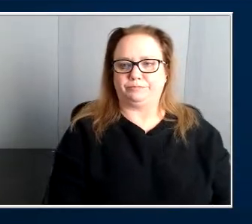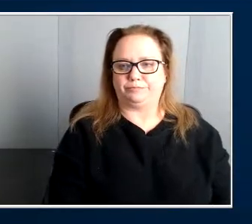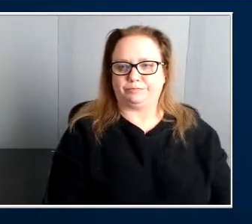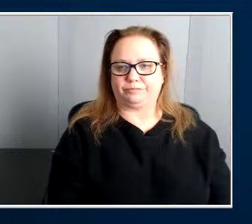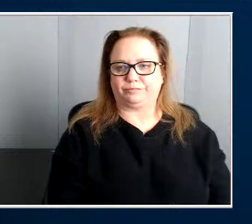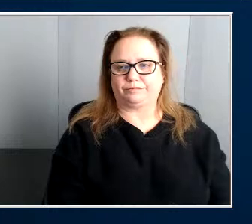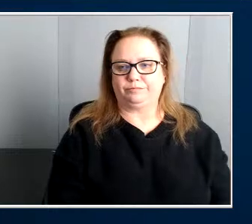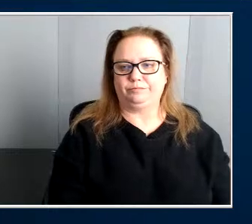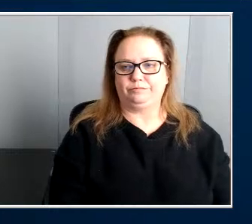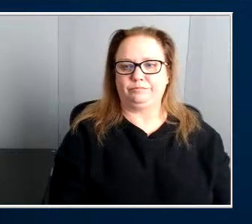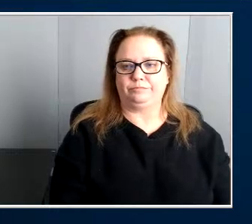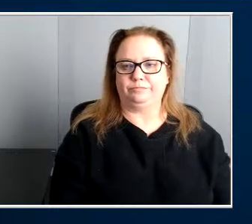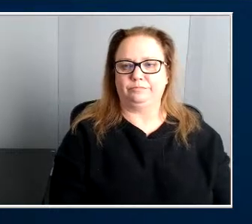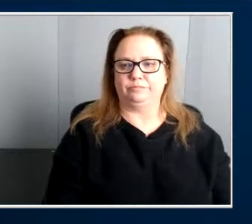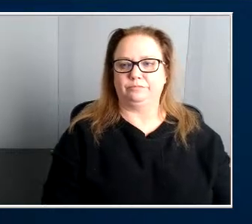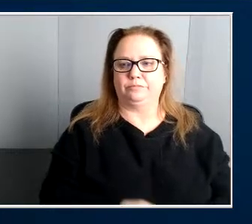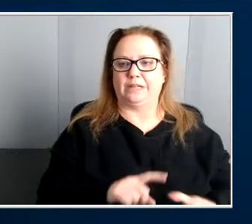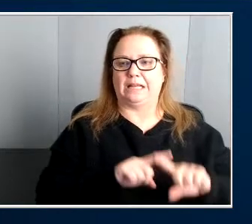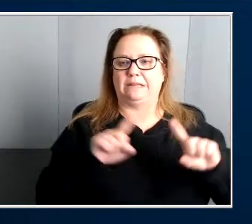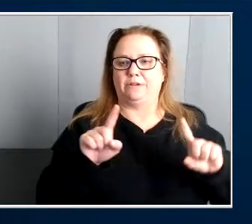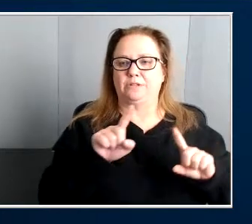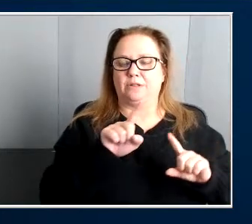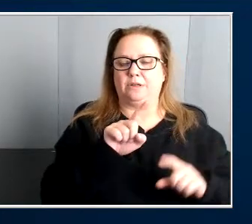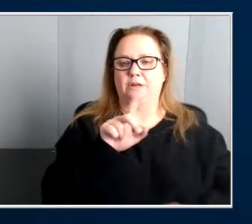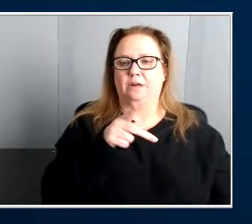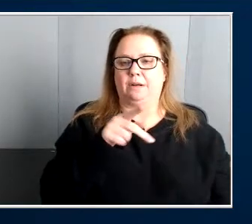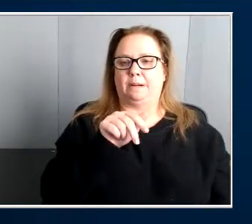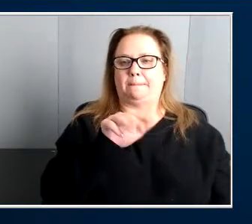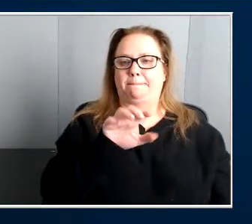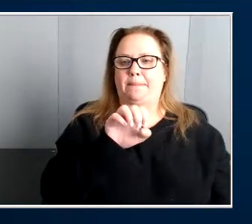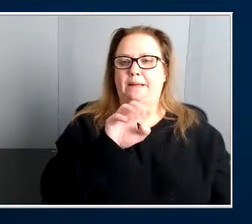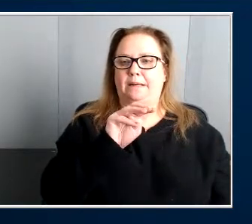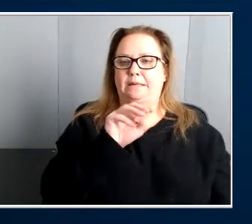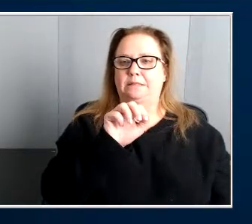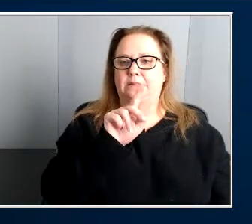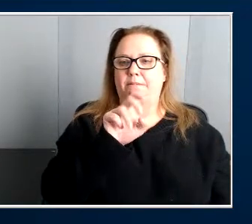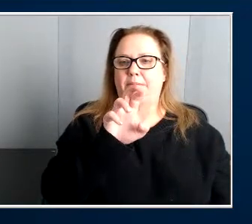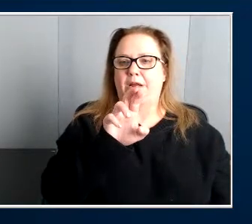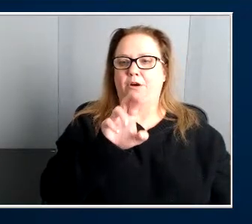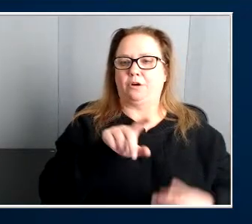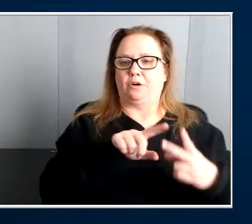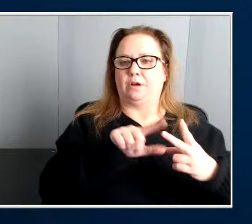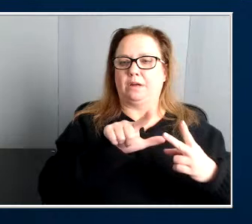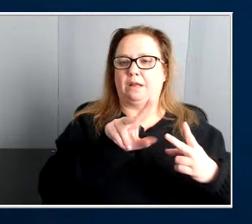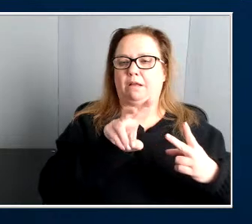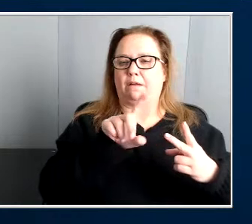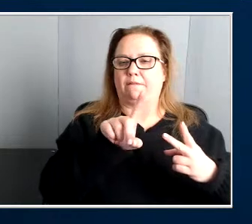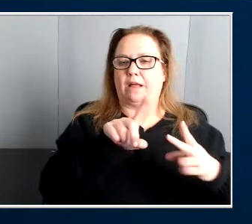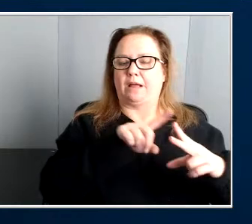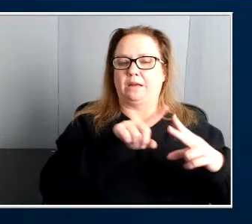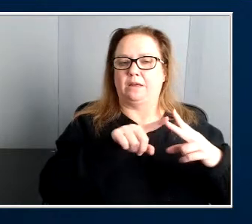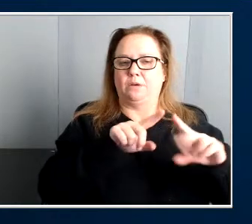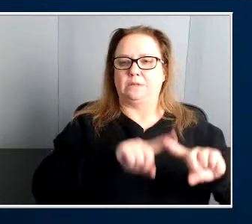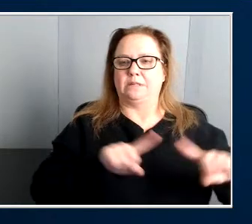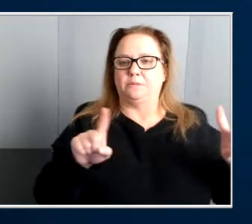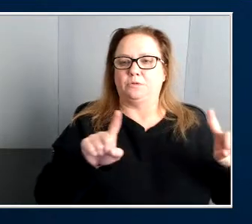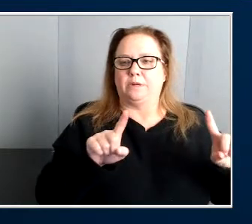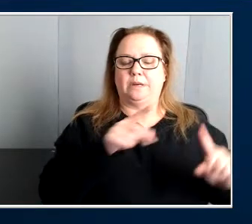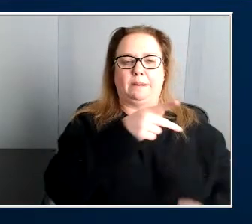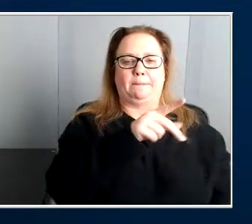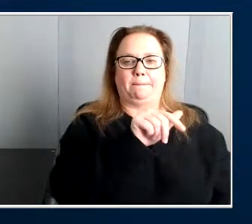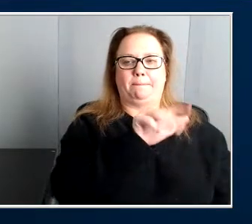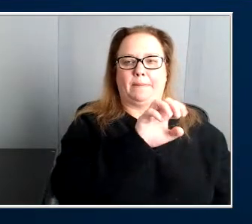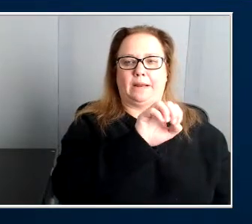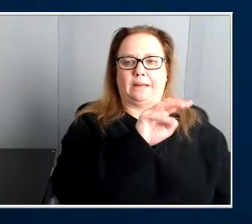Okay, so what's the difference between a pacemaker and an LVAD? Kay wants to know. All right. What do you think, Dr. Dander, to help